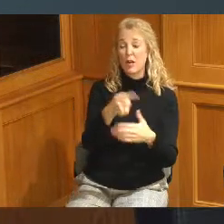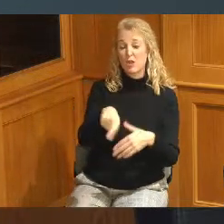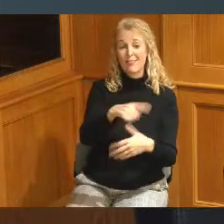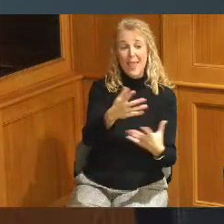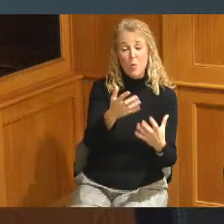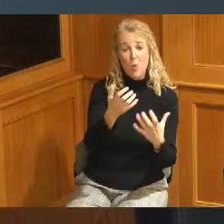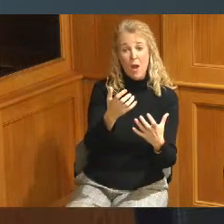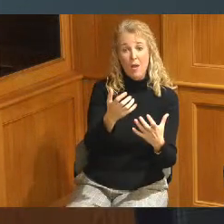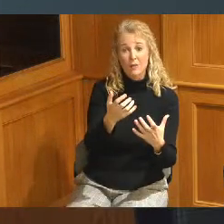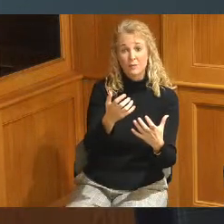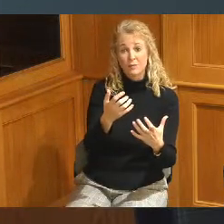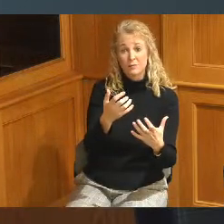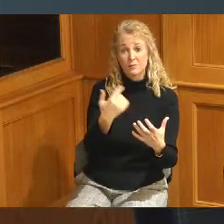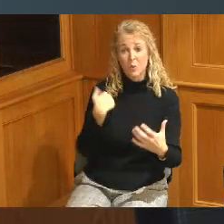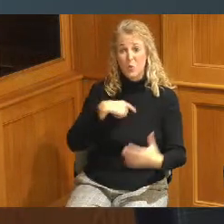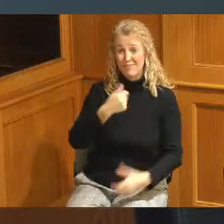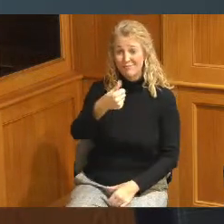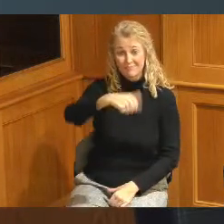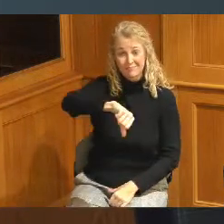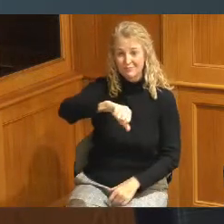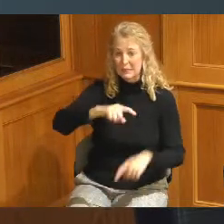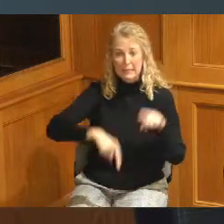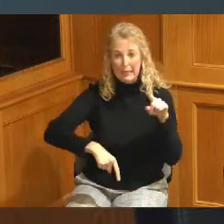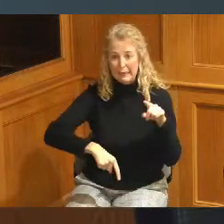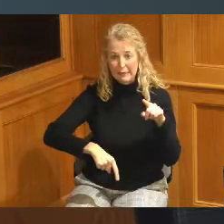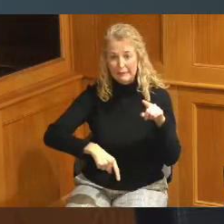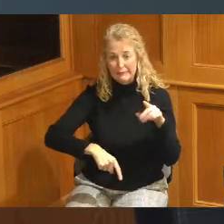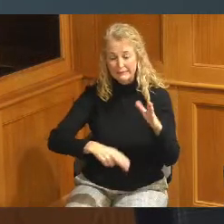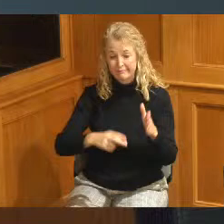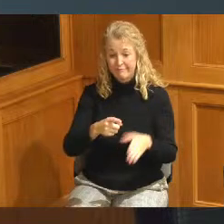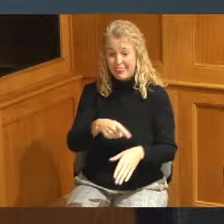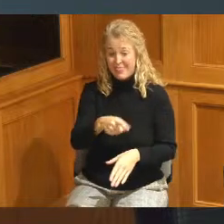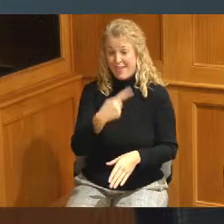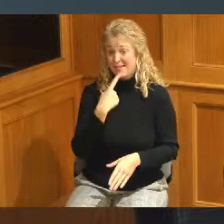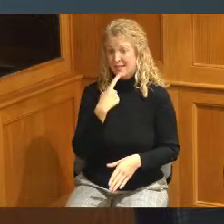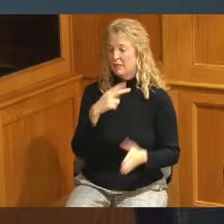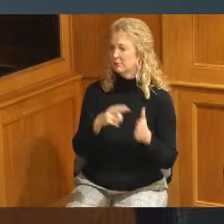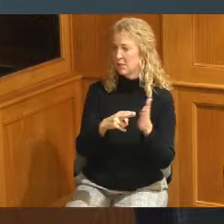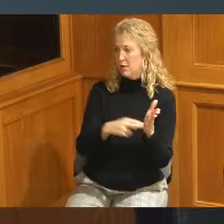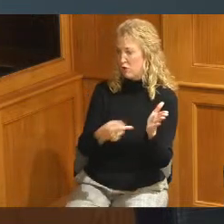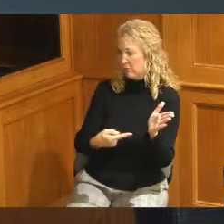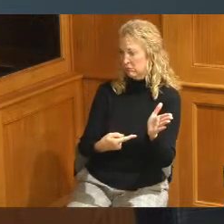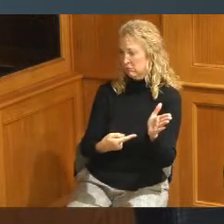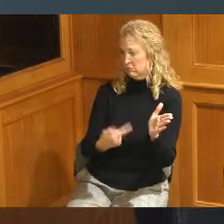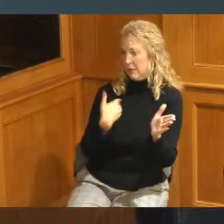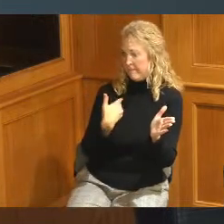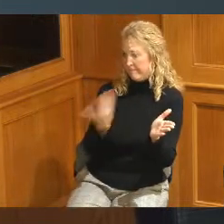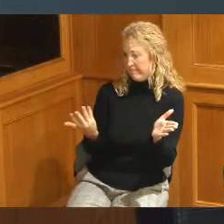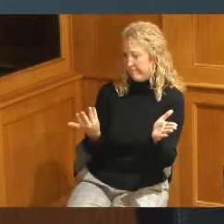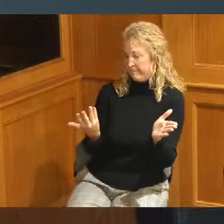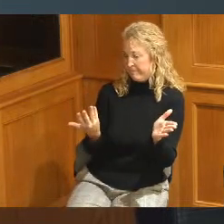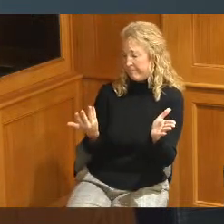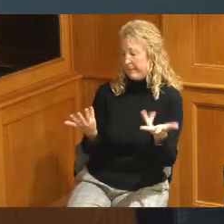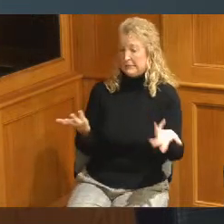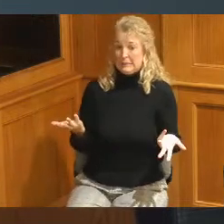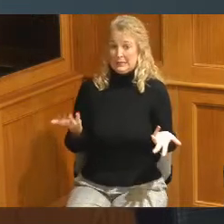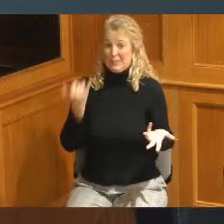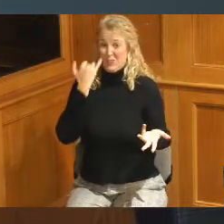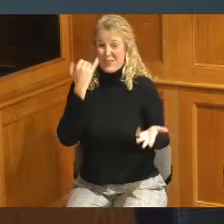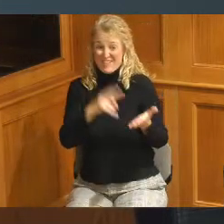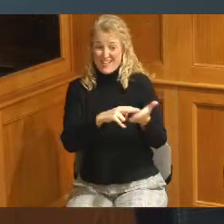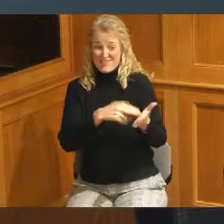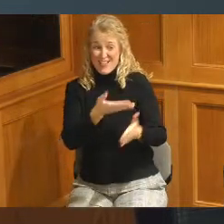a contract, and it's not a great contract on behalf of the taxpayers, but it has a contract and it has to be